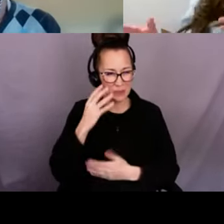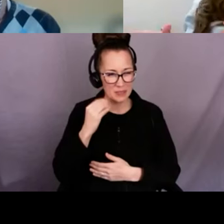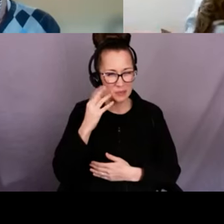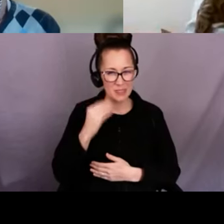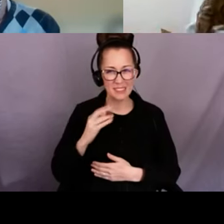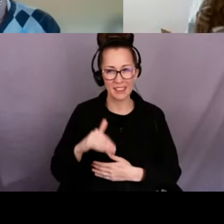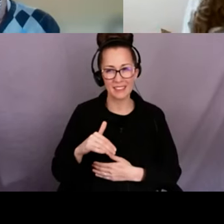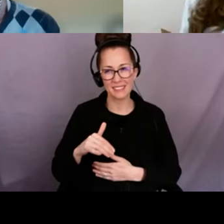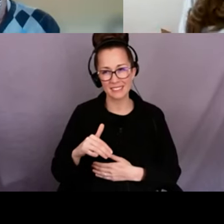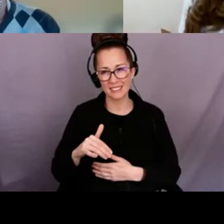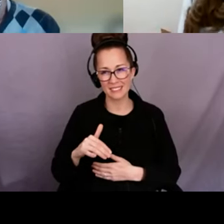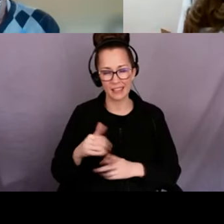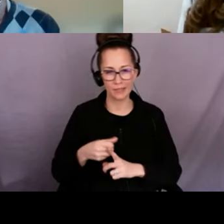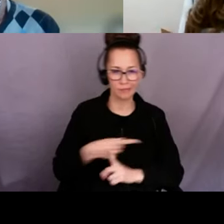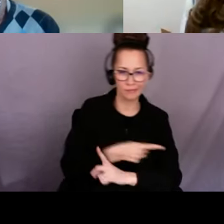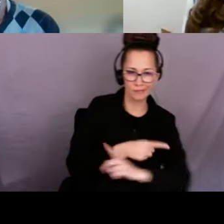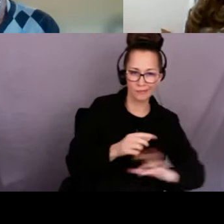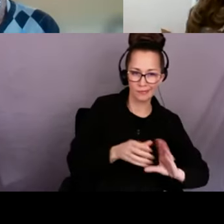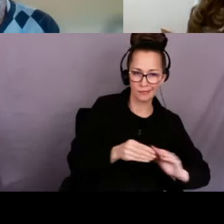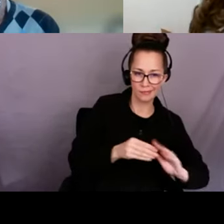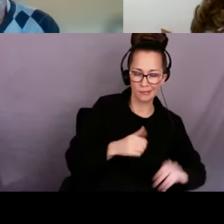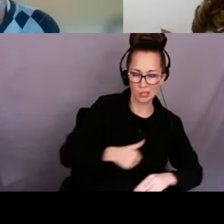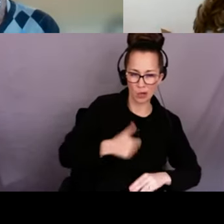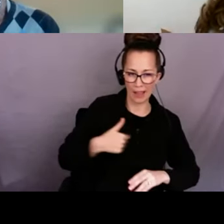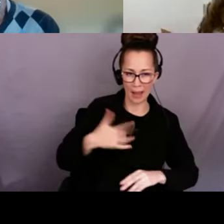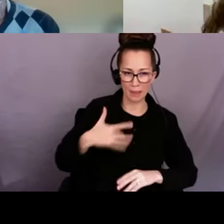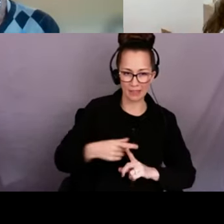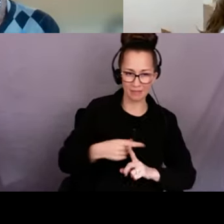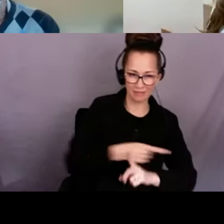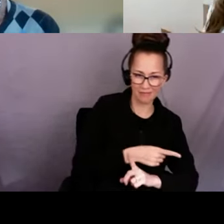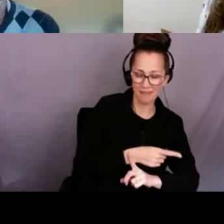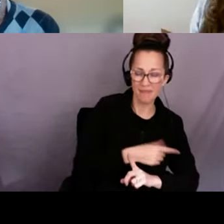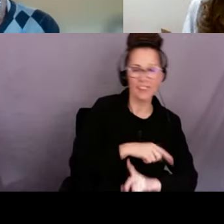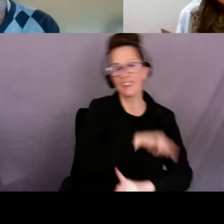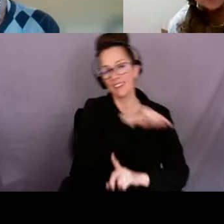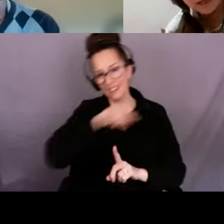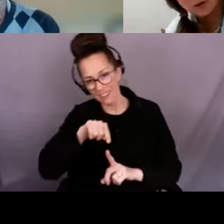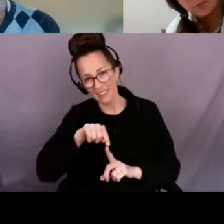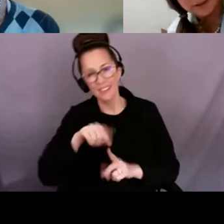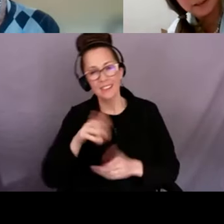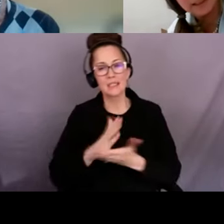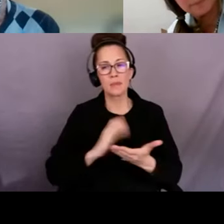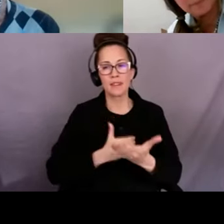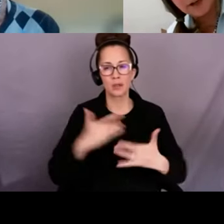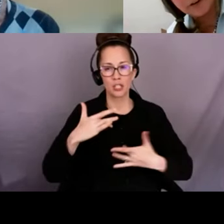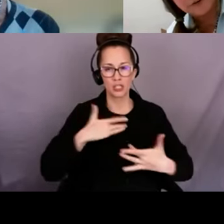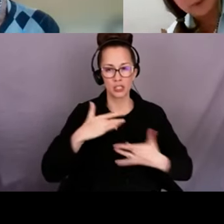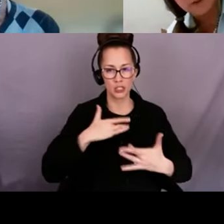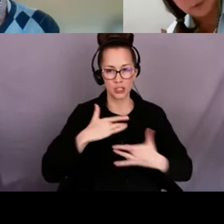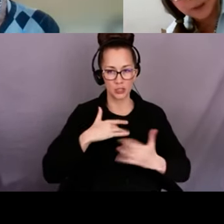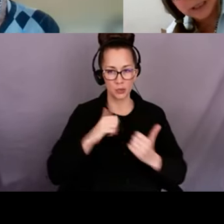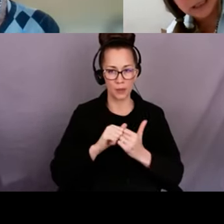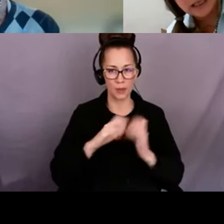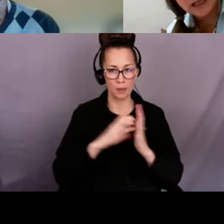was just an aside. Once again, I tend to do that, I'm sorry. I'm gonna go back to what some of our concerns are with the